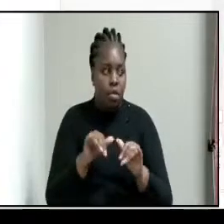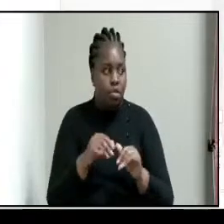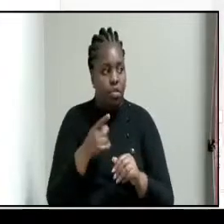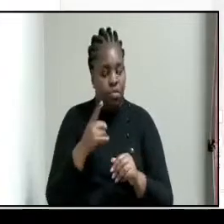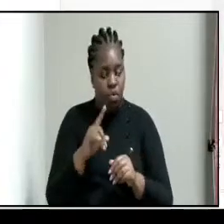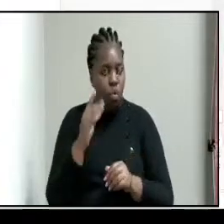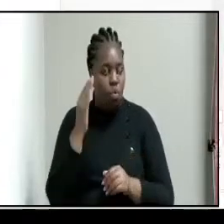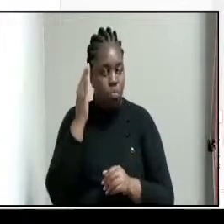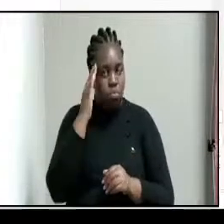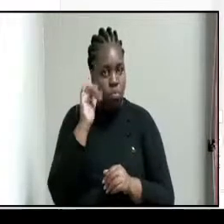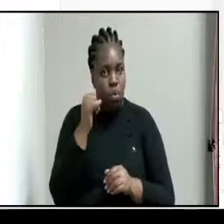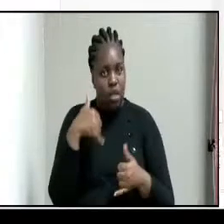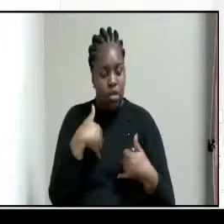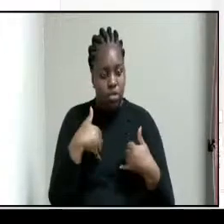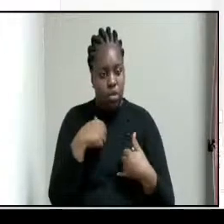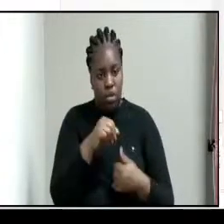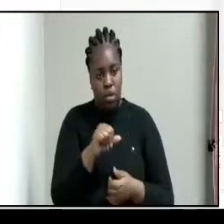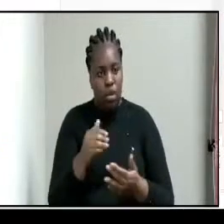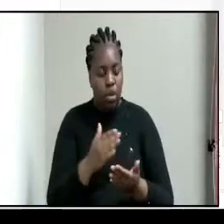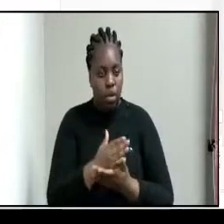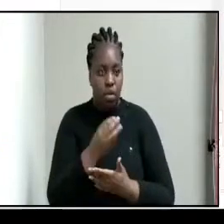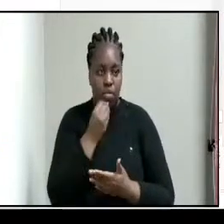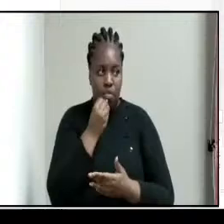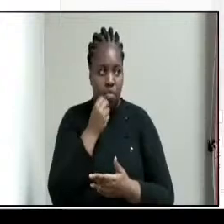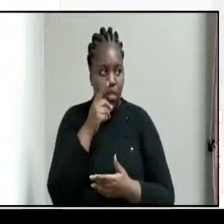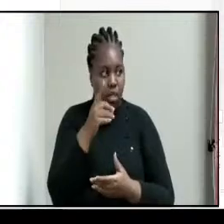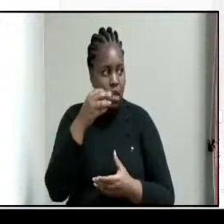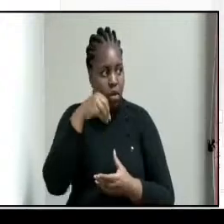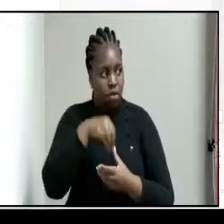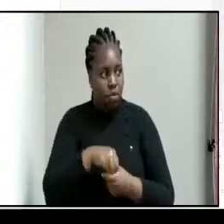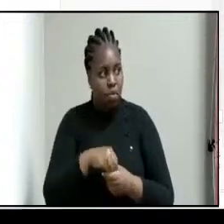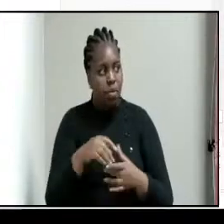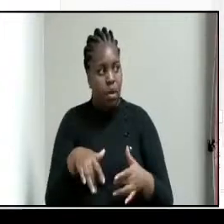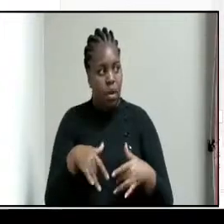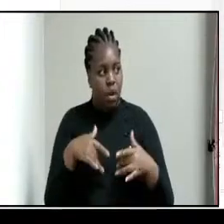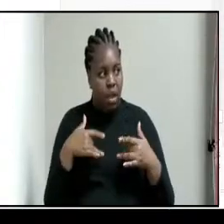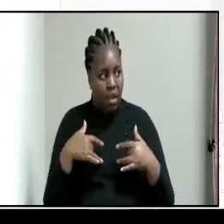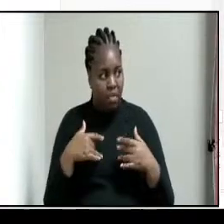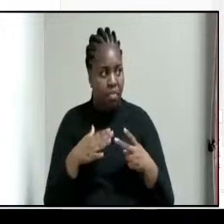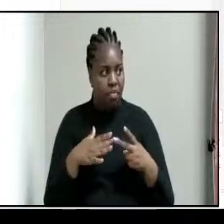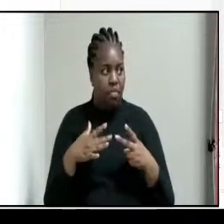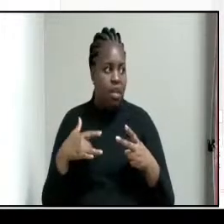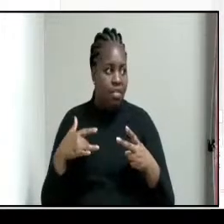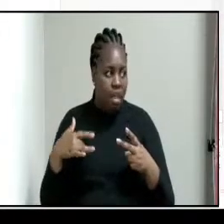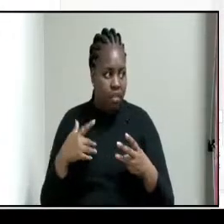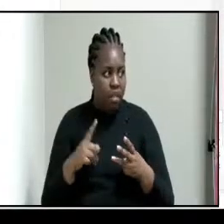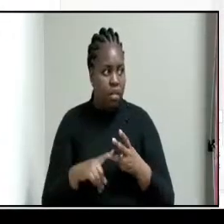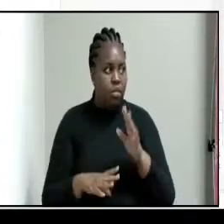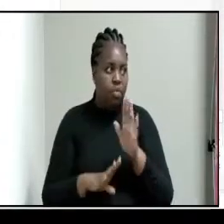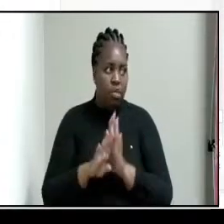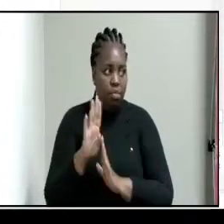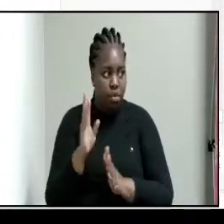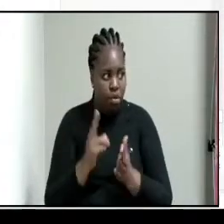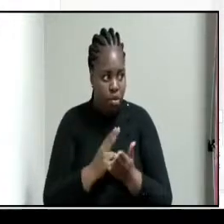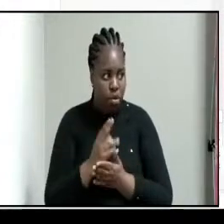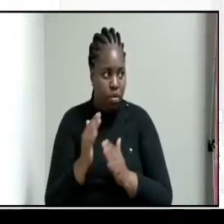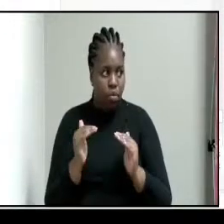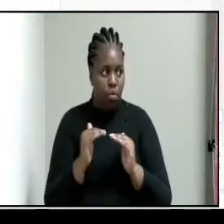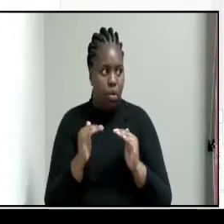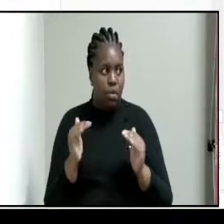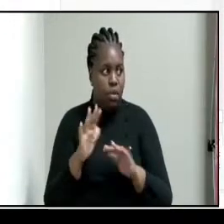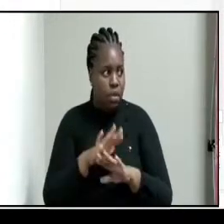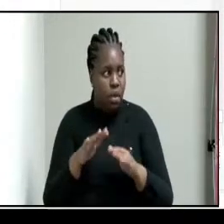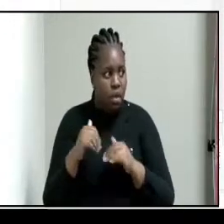the realization and enjoyment of the right to food. These include the right to life, survival, and development, the right to equality